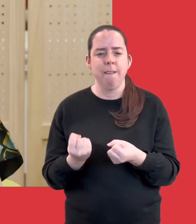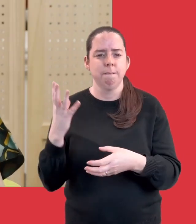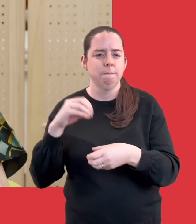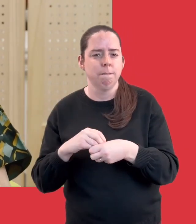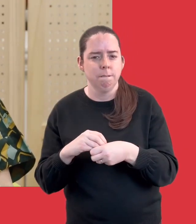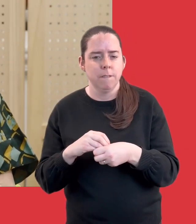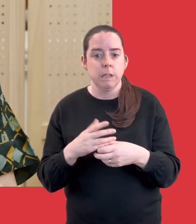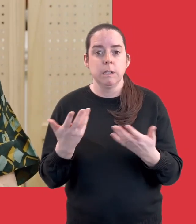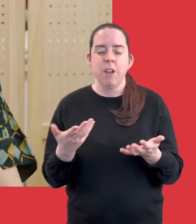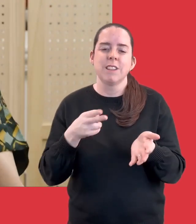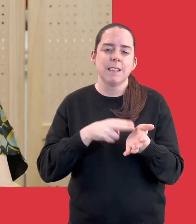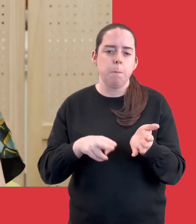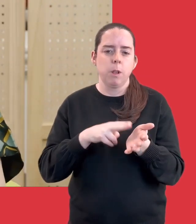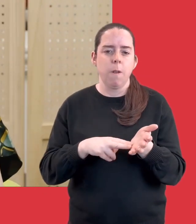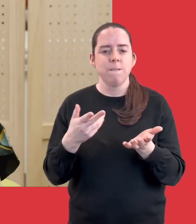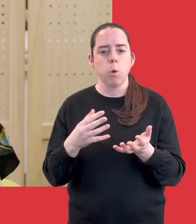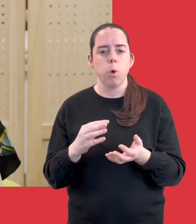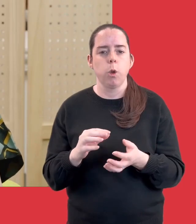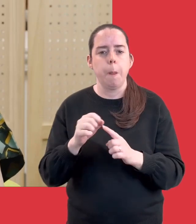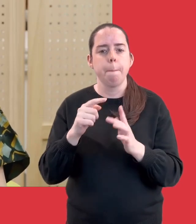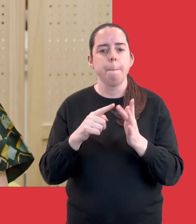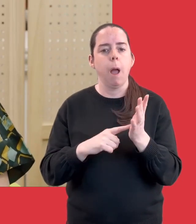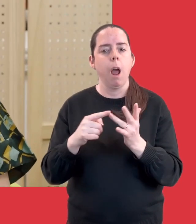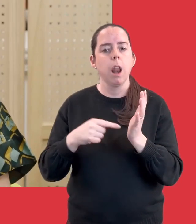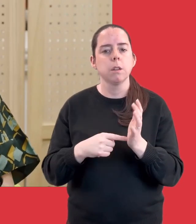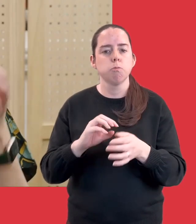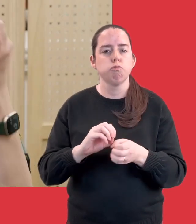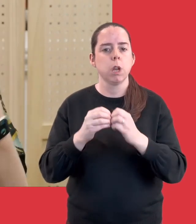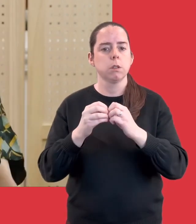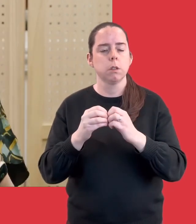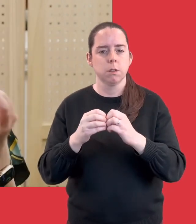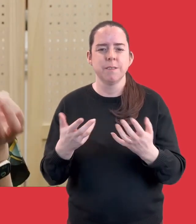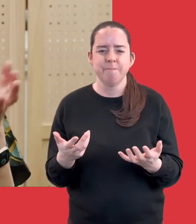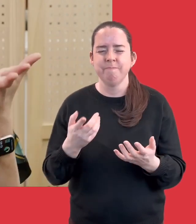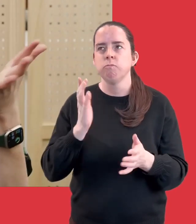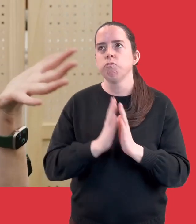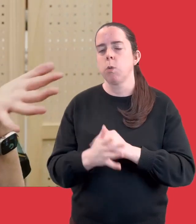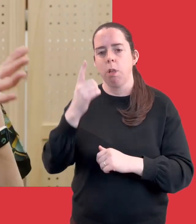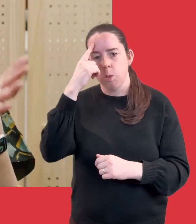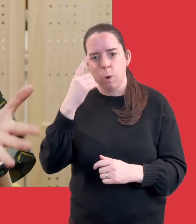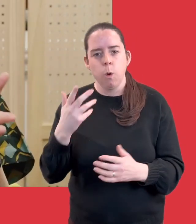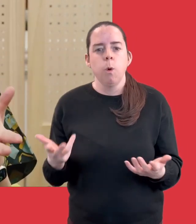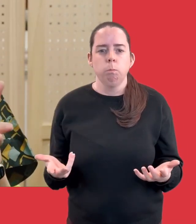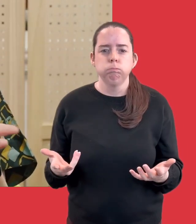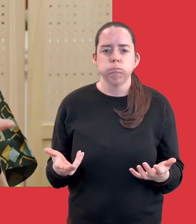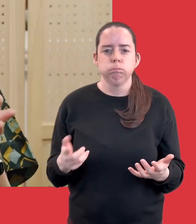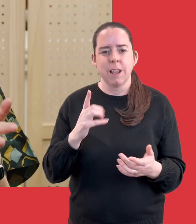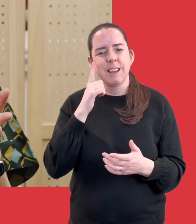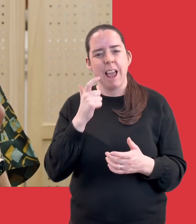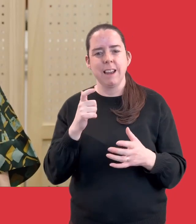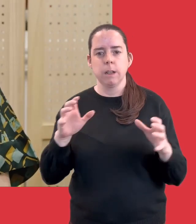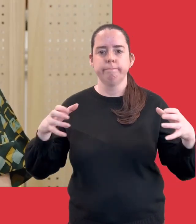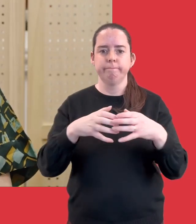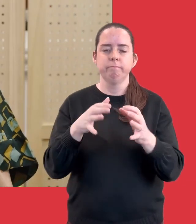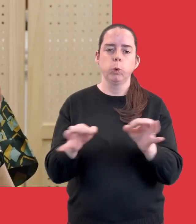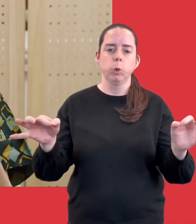as well, which is very typical for a pilot production. So immediately I thought, well, we can make this as an ensemble